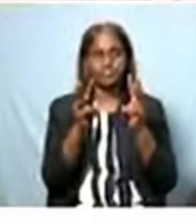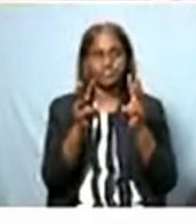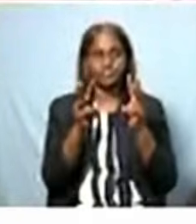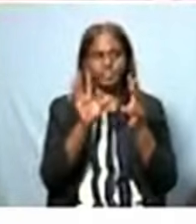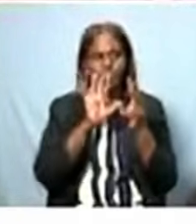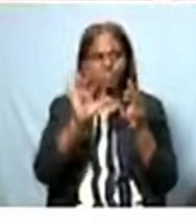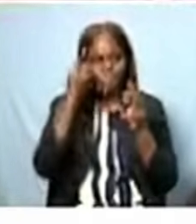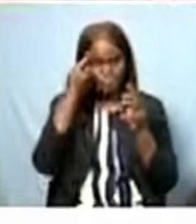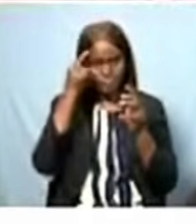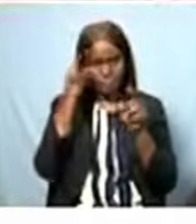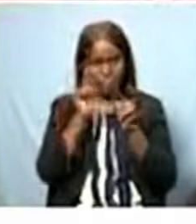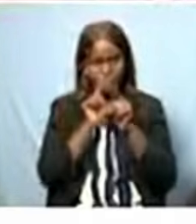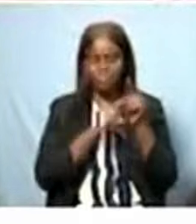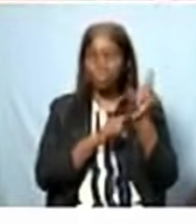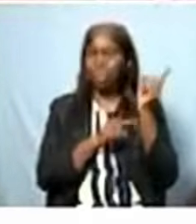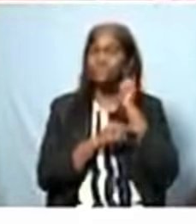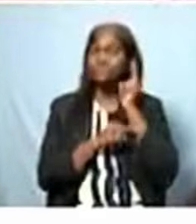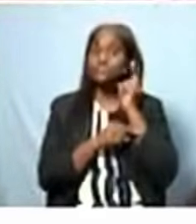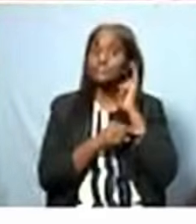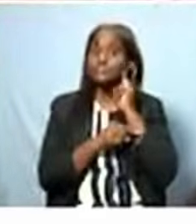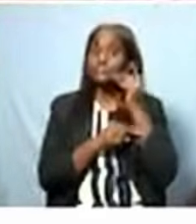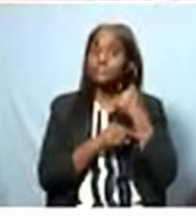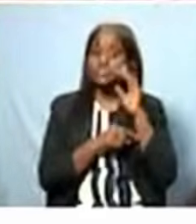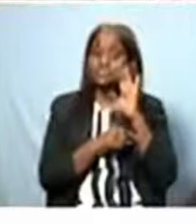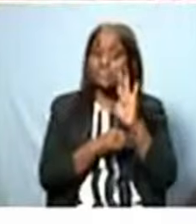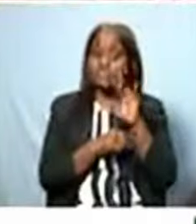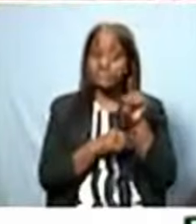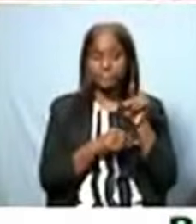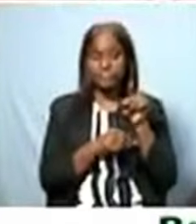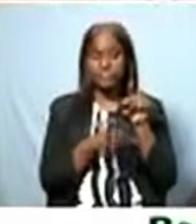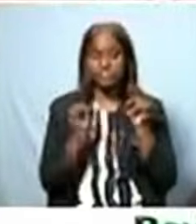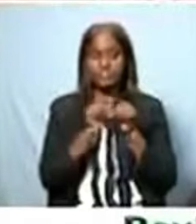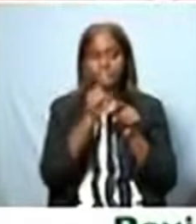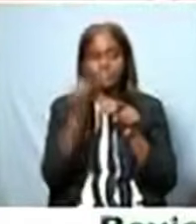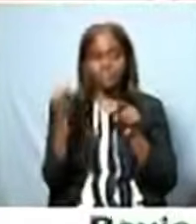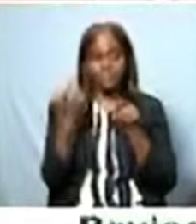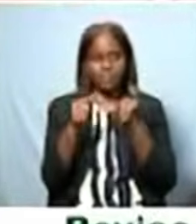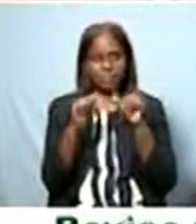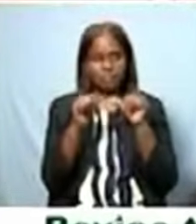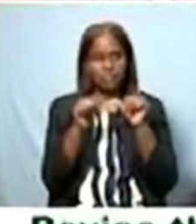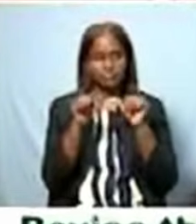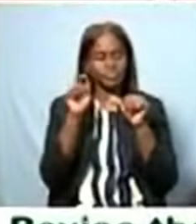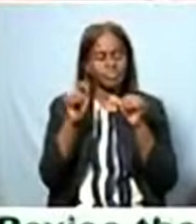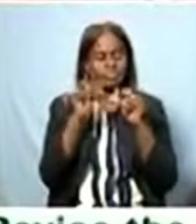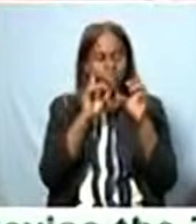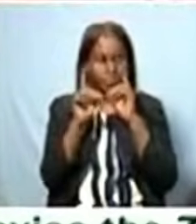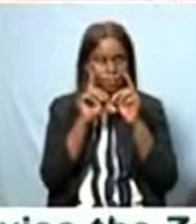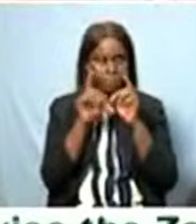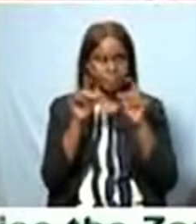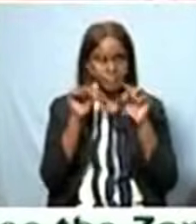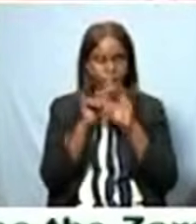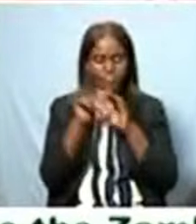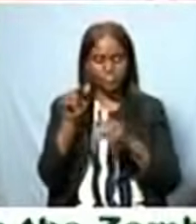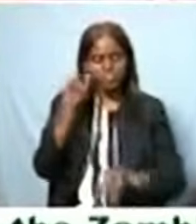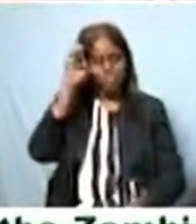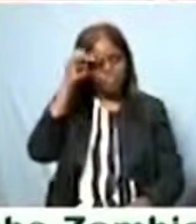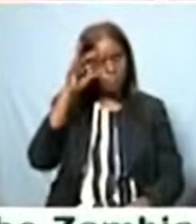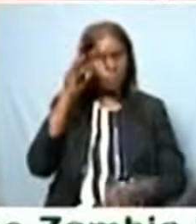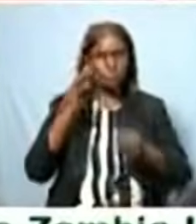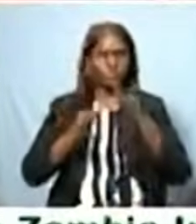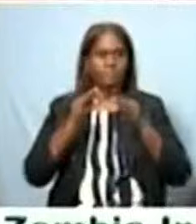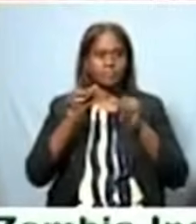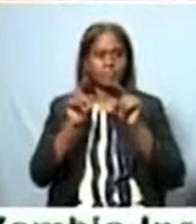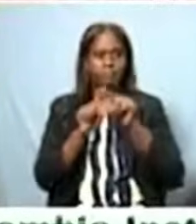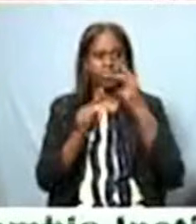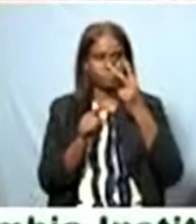your government is listening. To this day, this issue is still being discussed in the Ministry of Justice, and